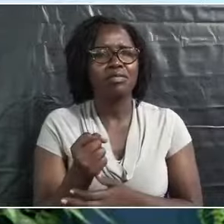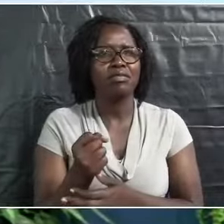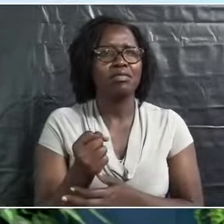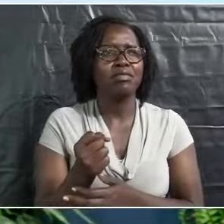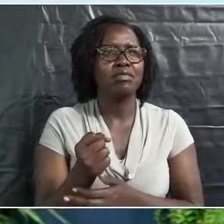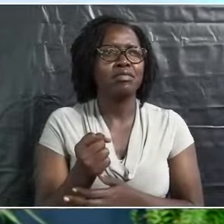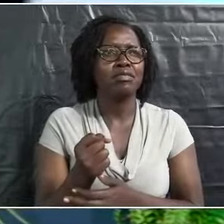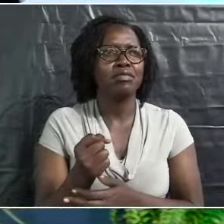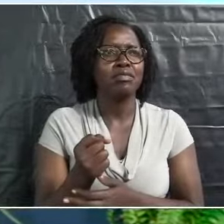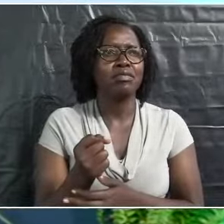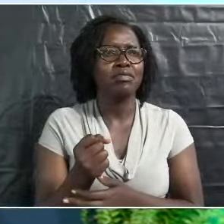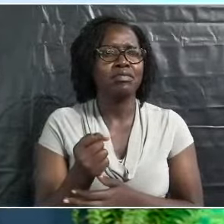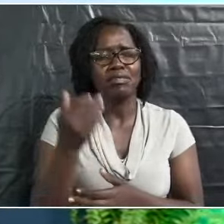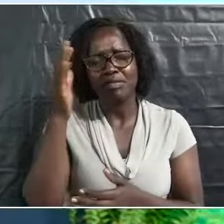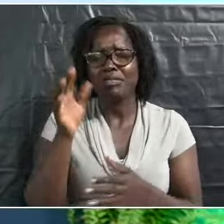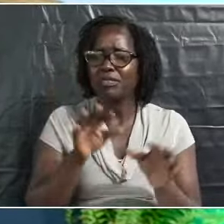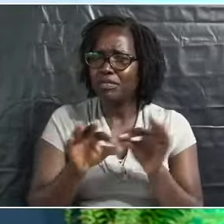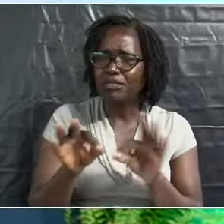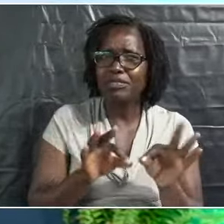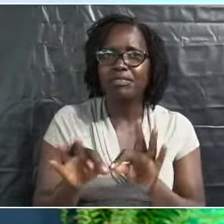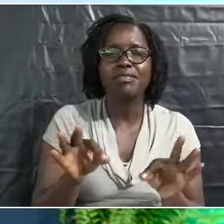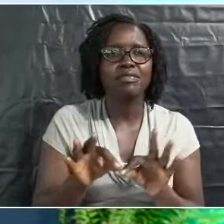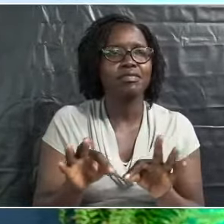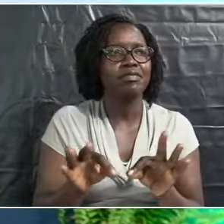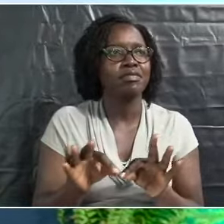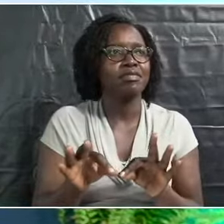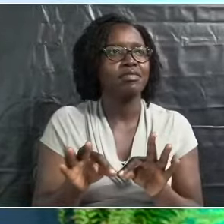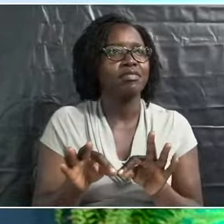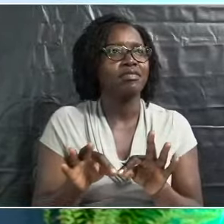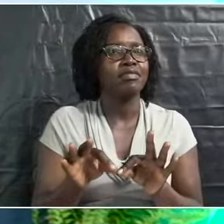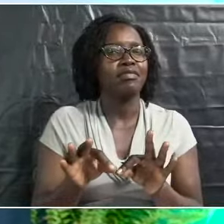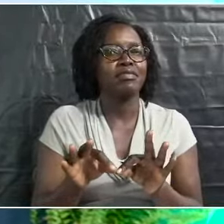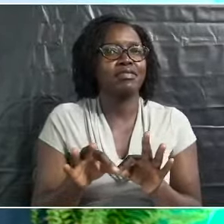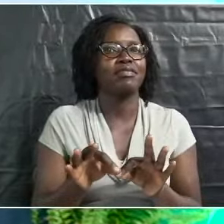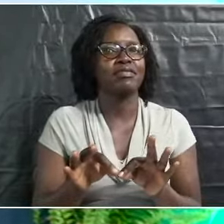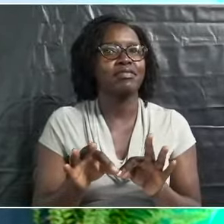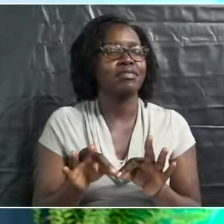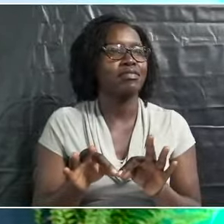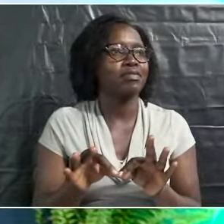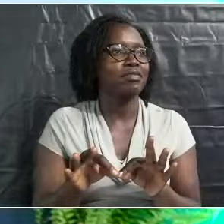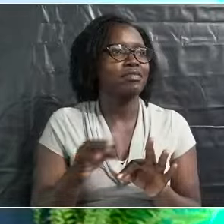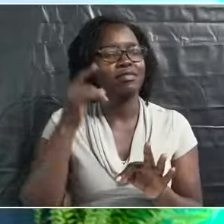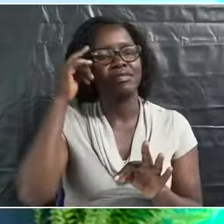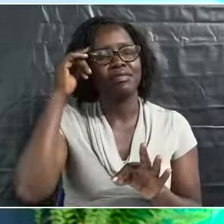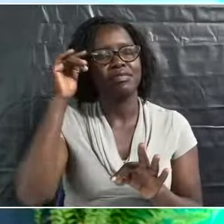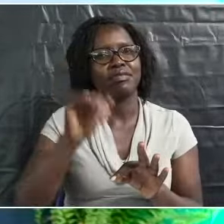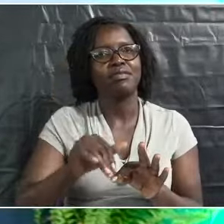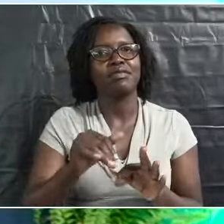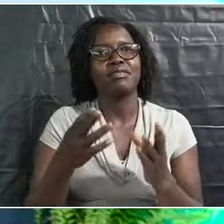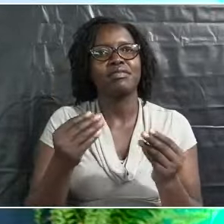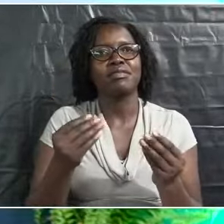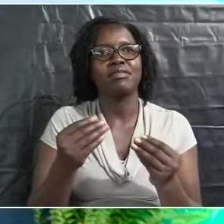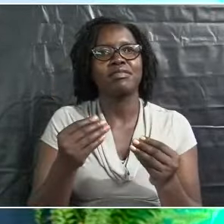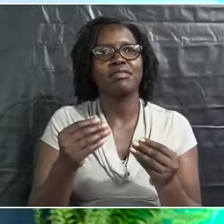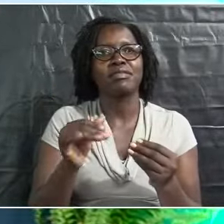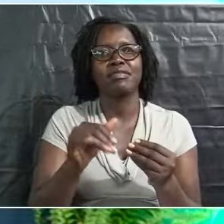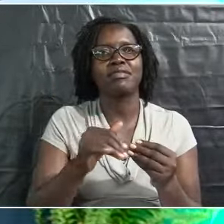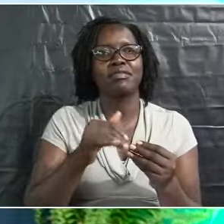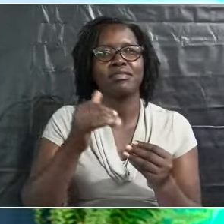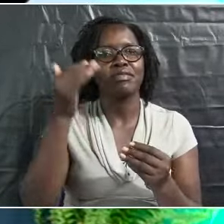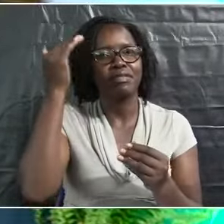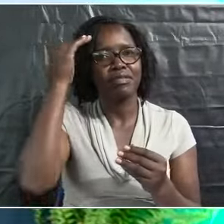even know how to describe them in English. They think that simply because they are the